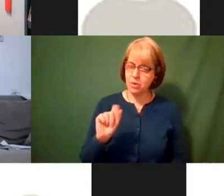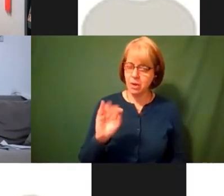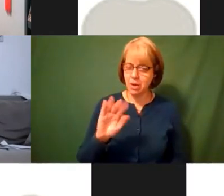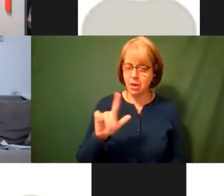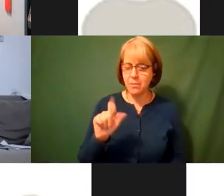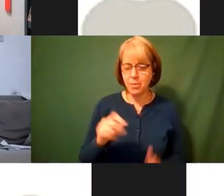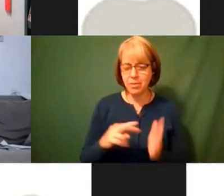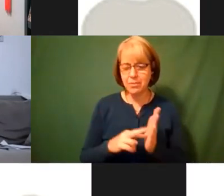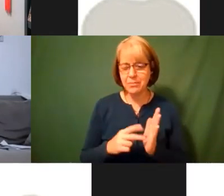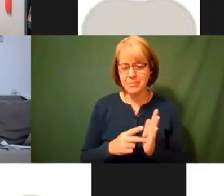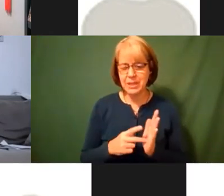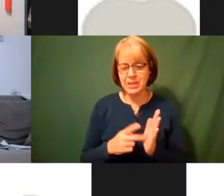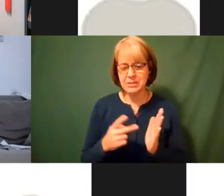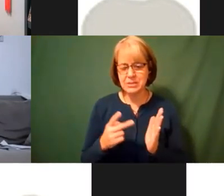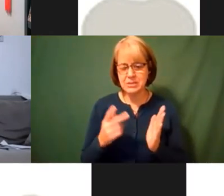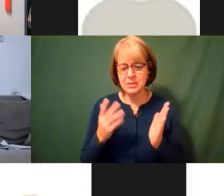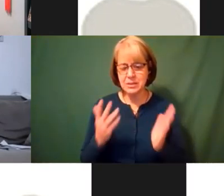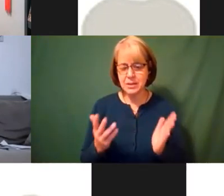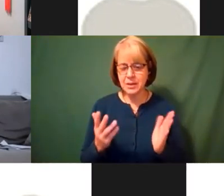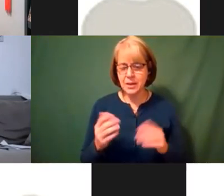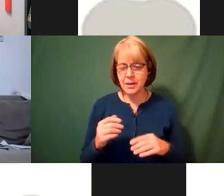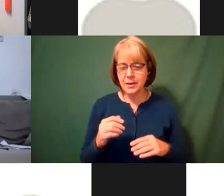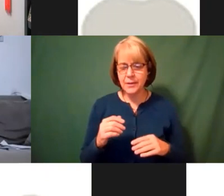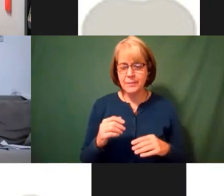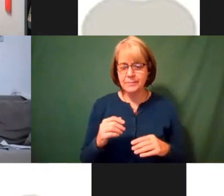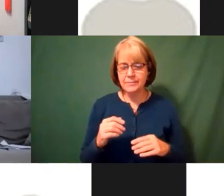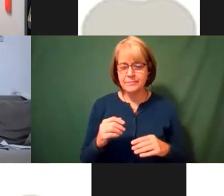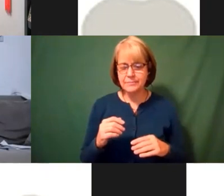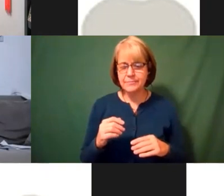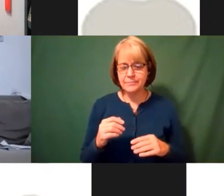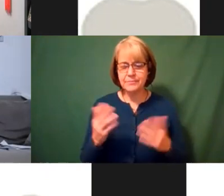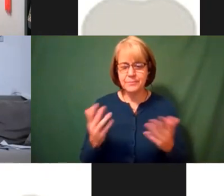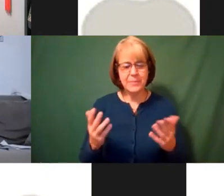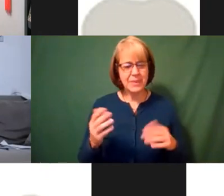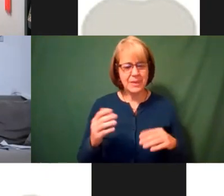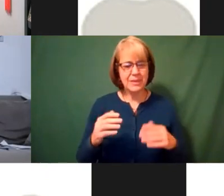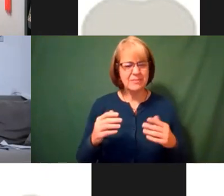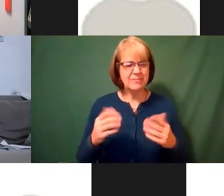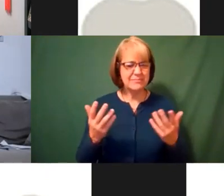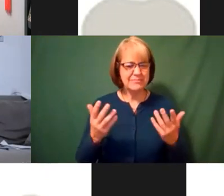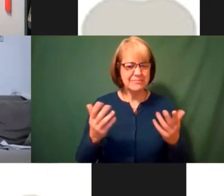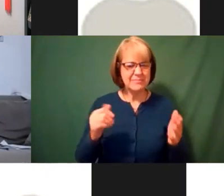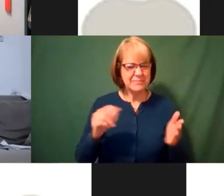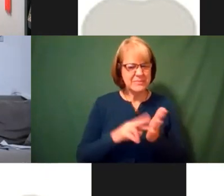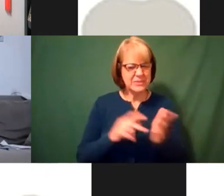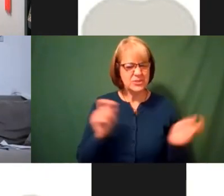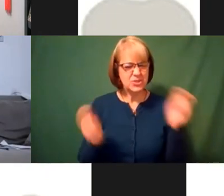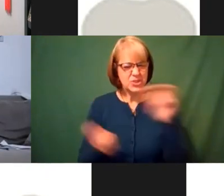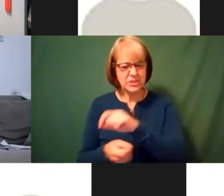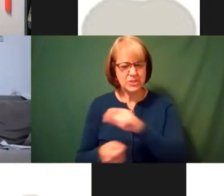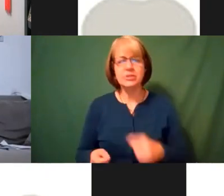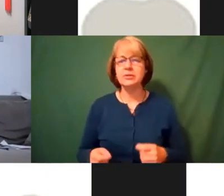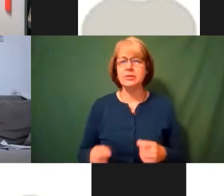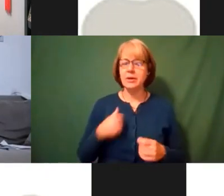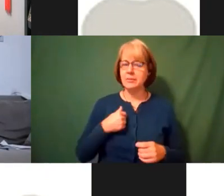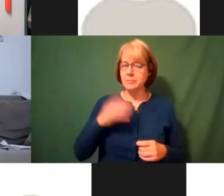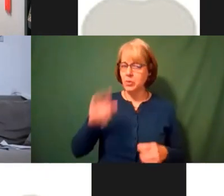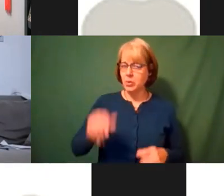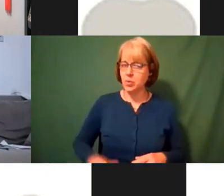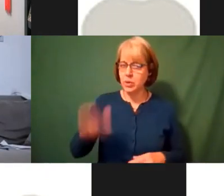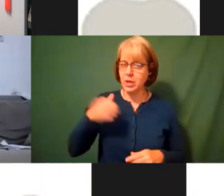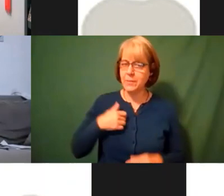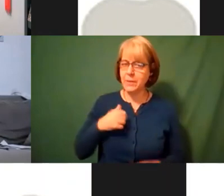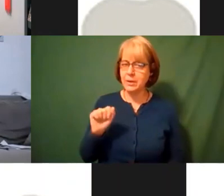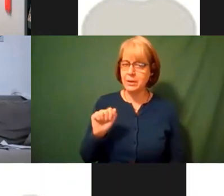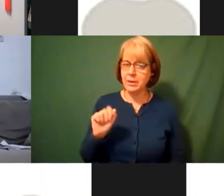for us to necessarily be scared of, but a long time ago when I was young, I took Aikido for a brief while. I love martial arts. I just think, you know, in